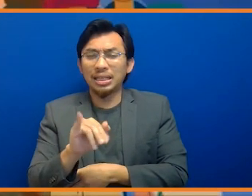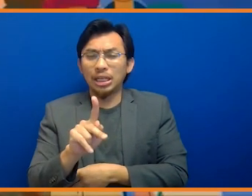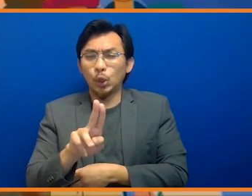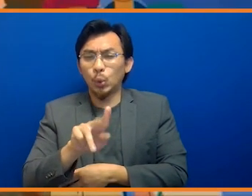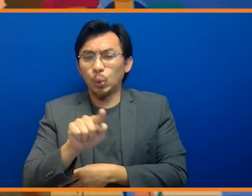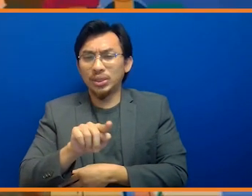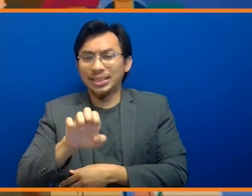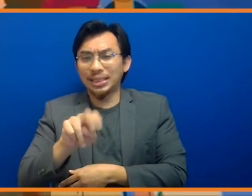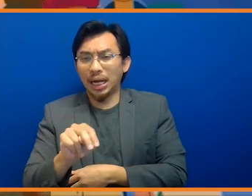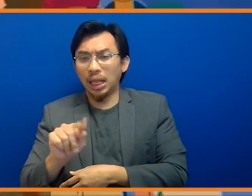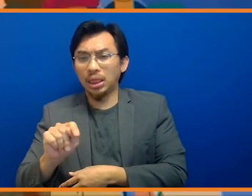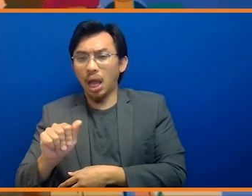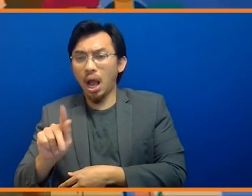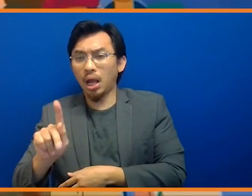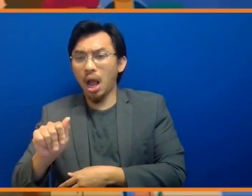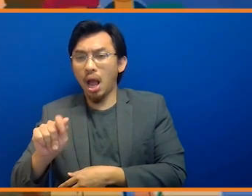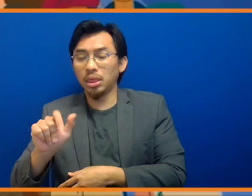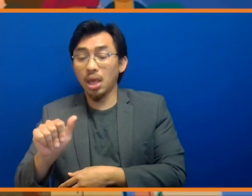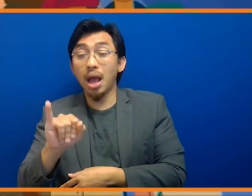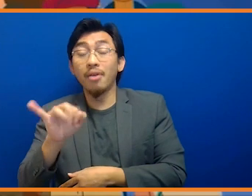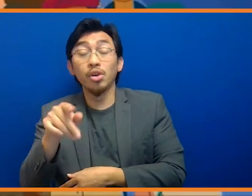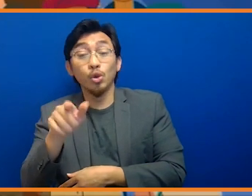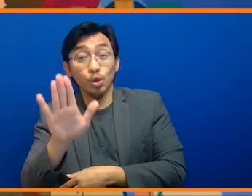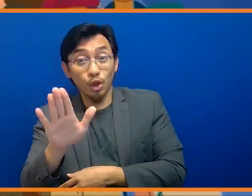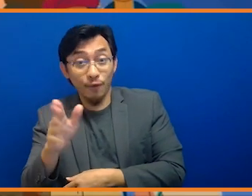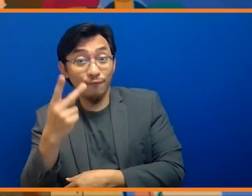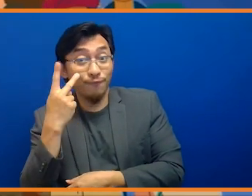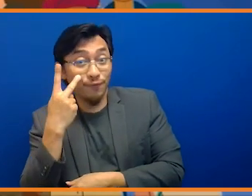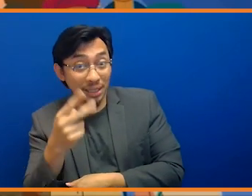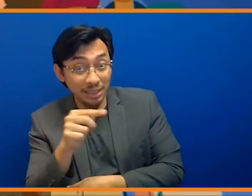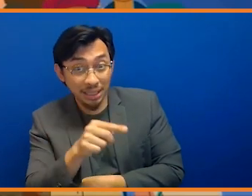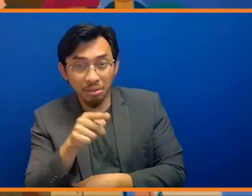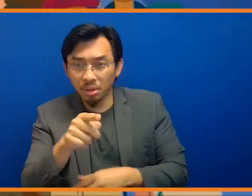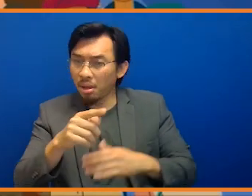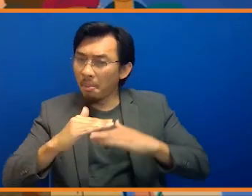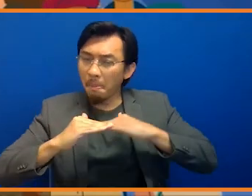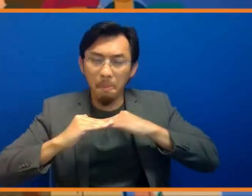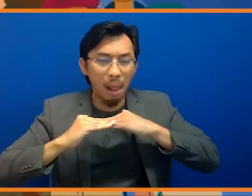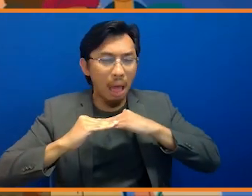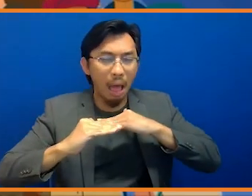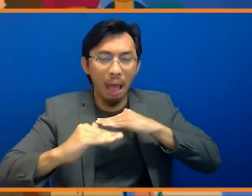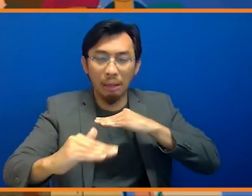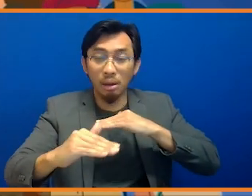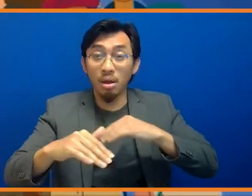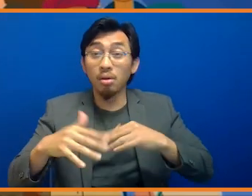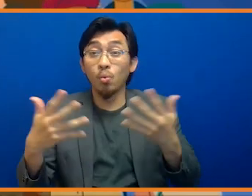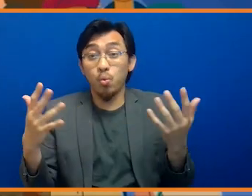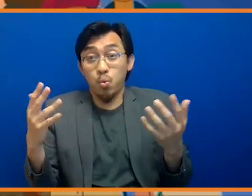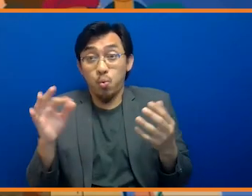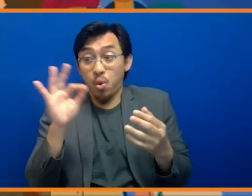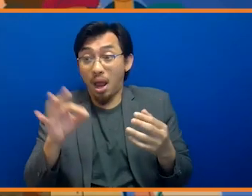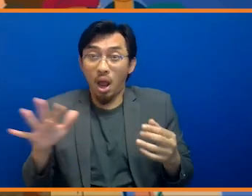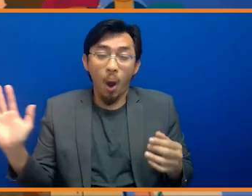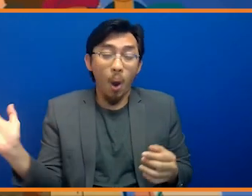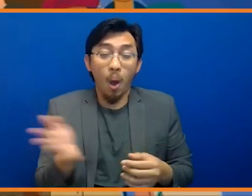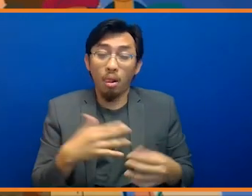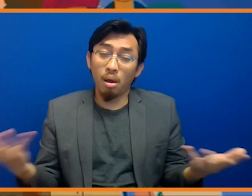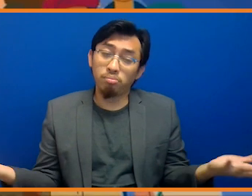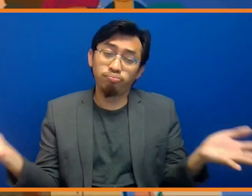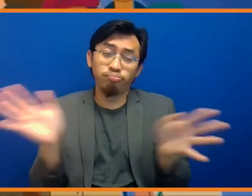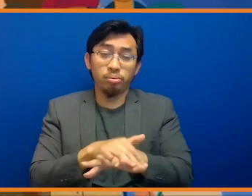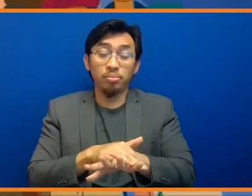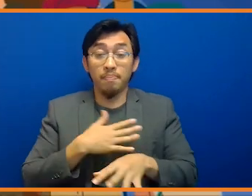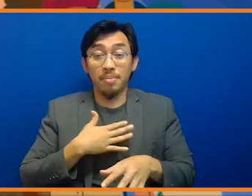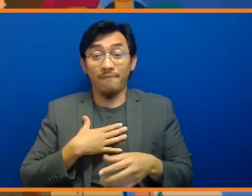in Rikuzen Takata, if now you visit there, it's very plain area because all destroyed. My